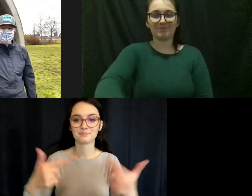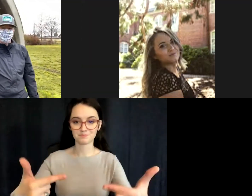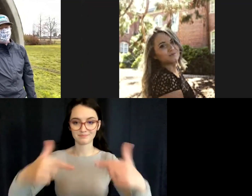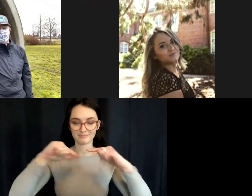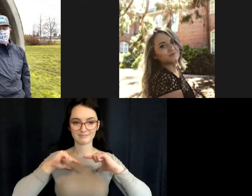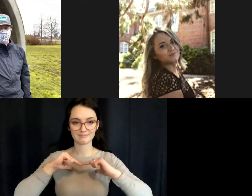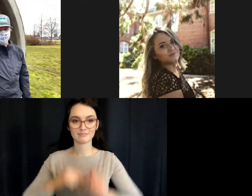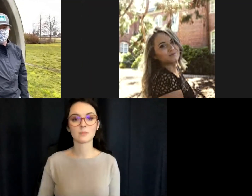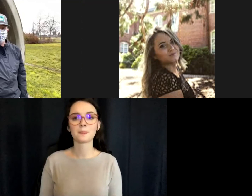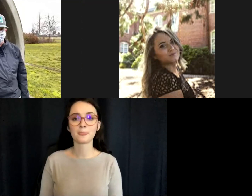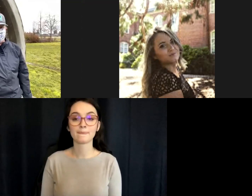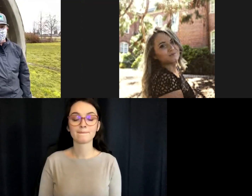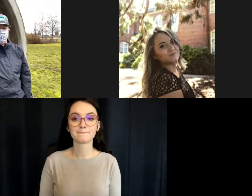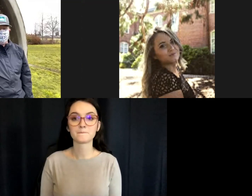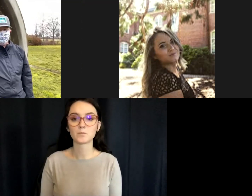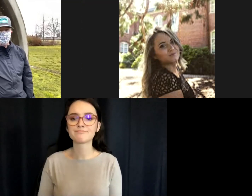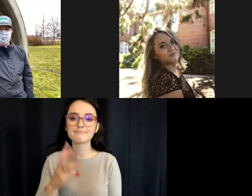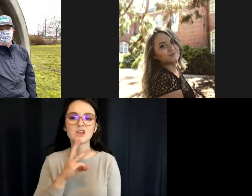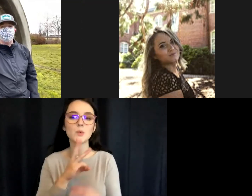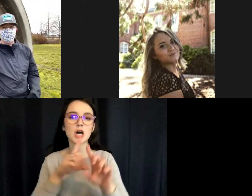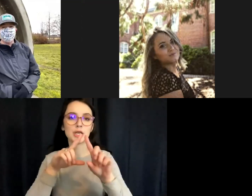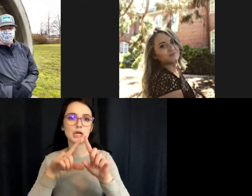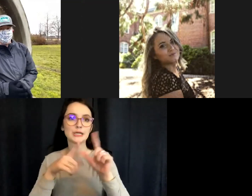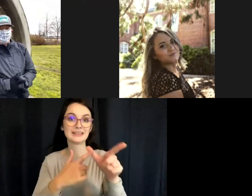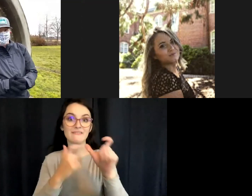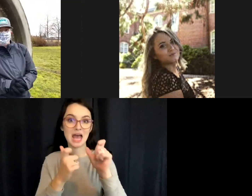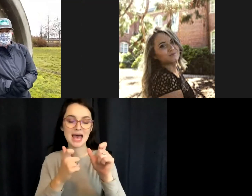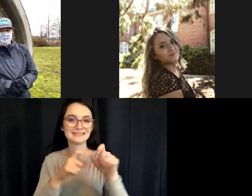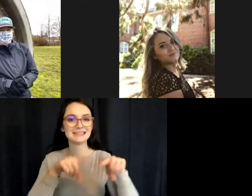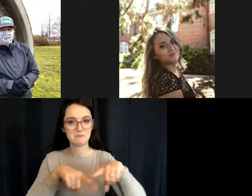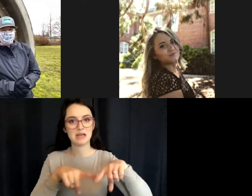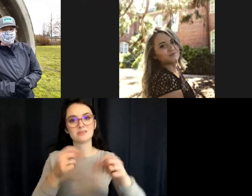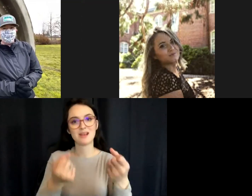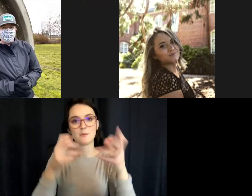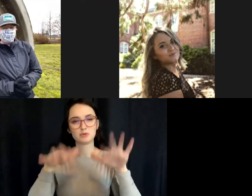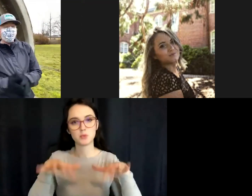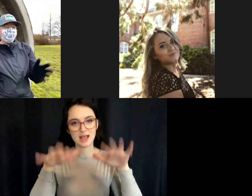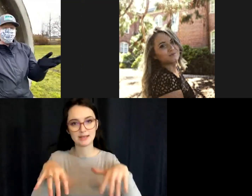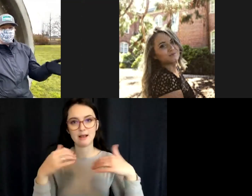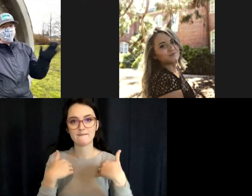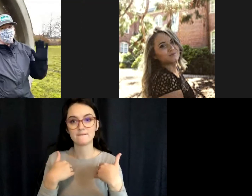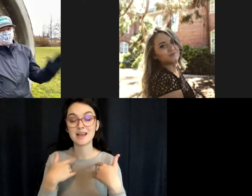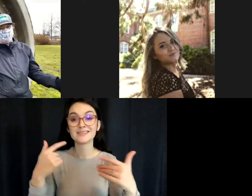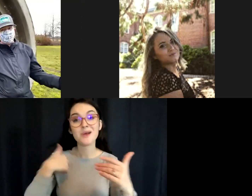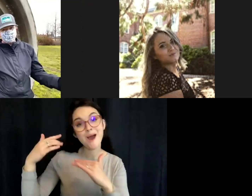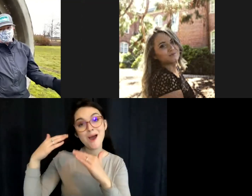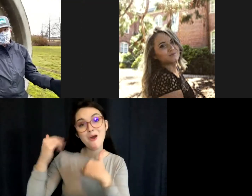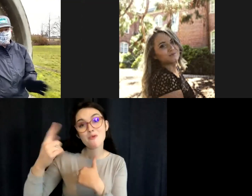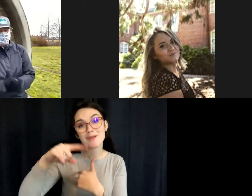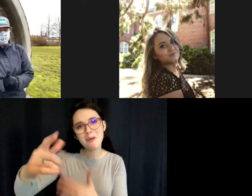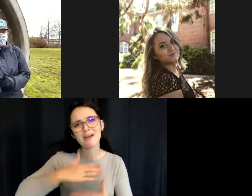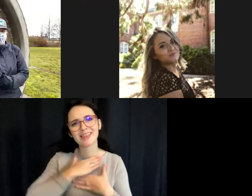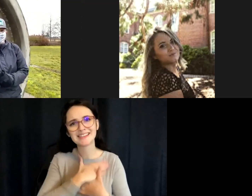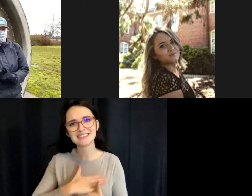That's what a lot of what will expand our amount of water coming in. Right. Okay. And that's why we have maintenance crews are out constantly